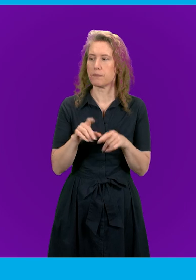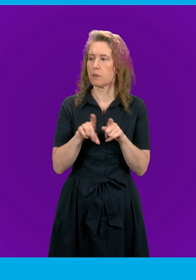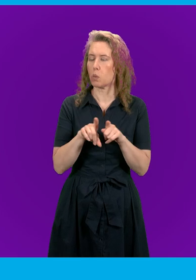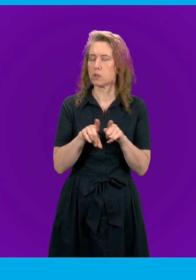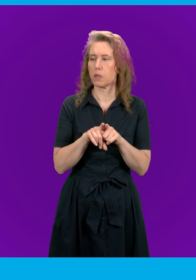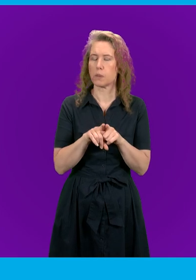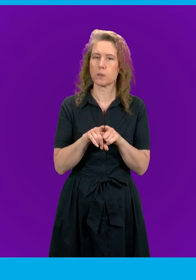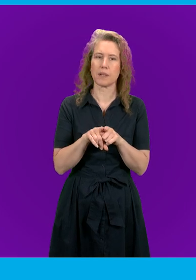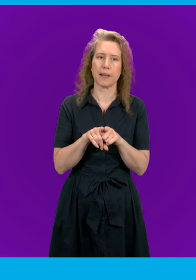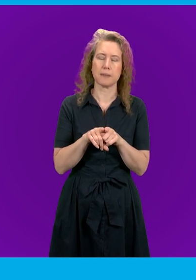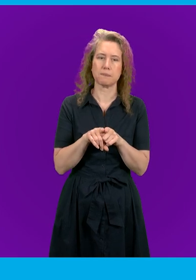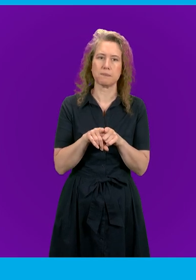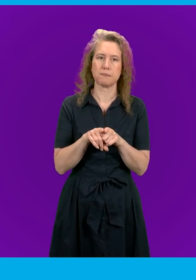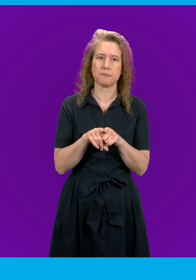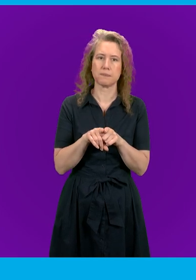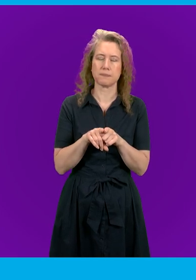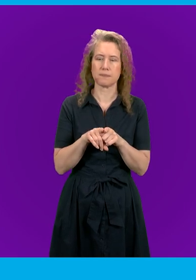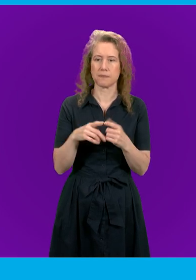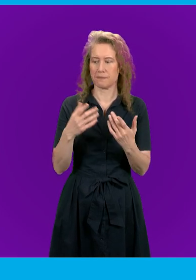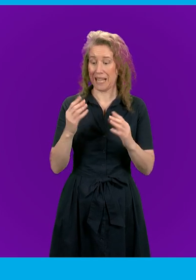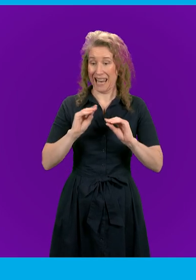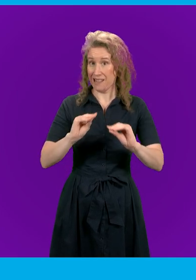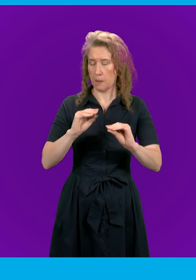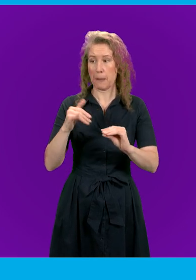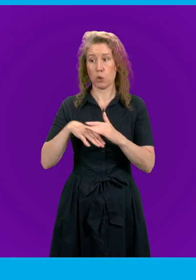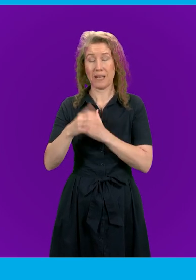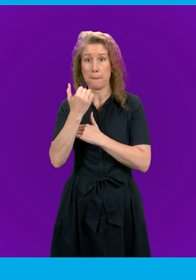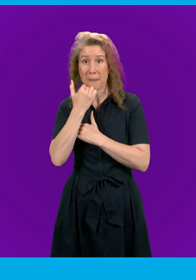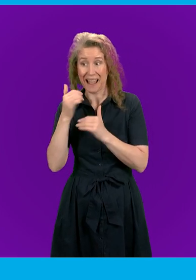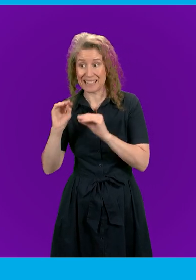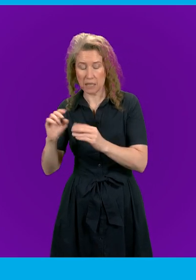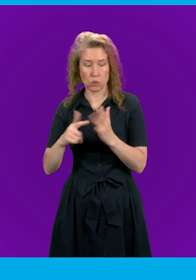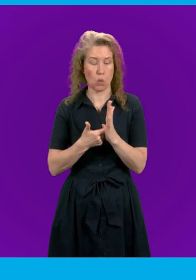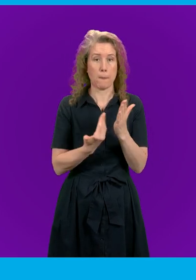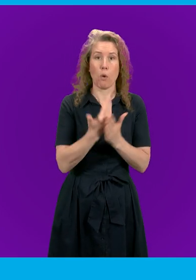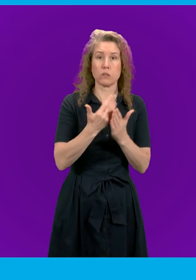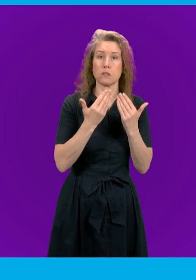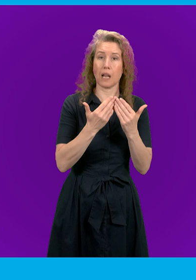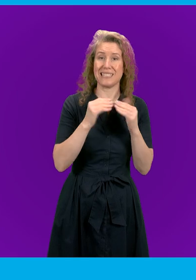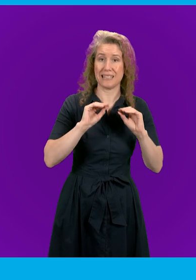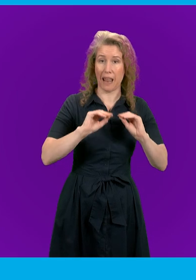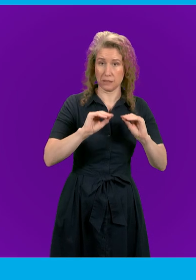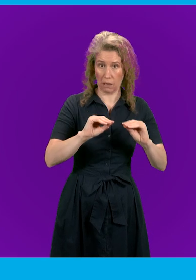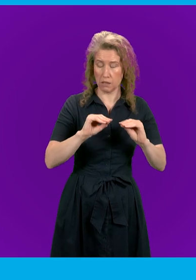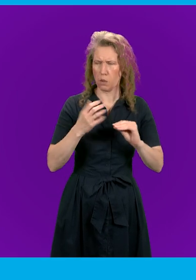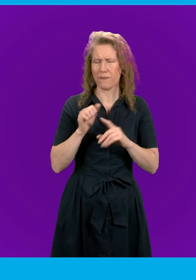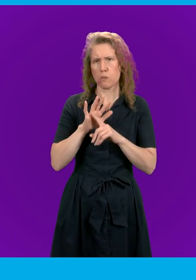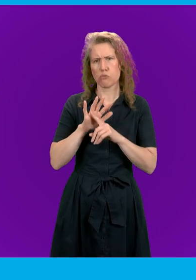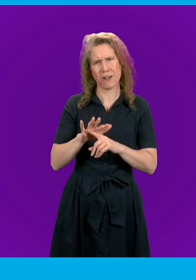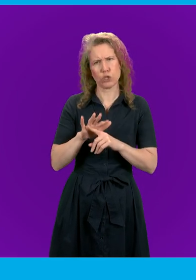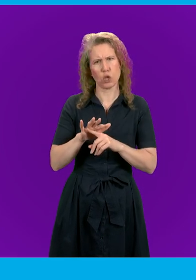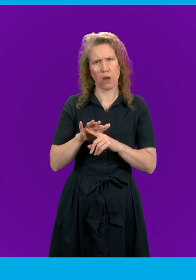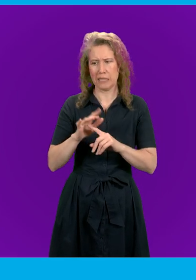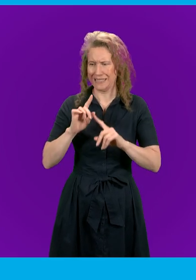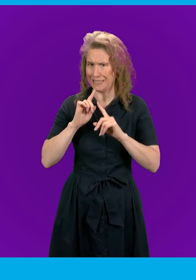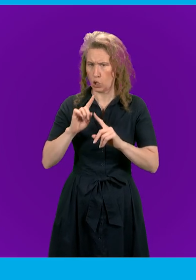of the setup of lessons. So if you were in a maths lesson or a modern studies lesson, there is that kind of pressure, I suppose, on